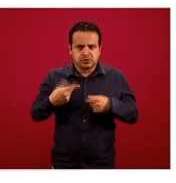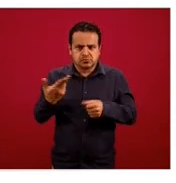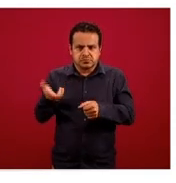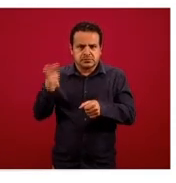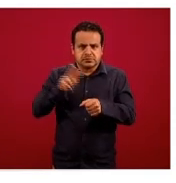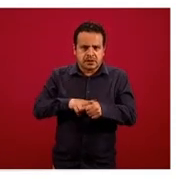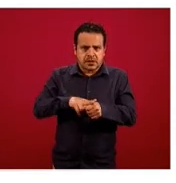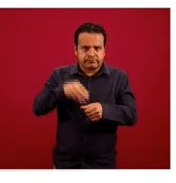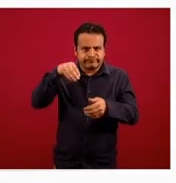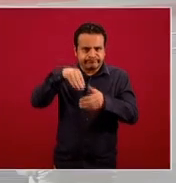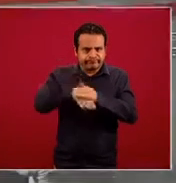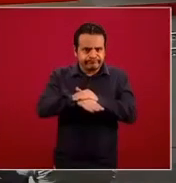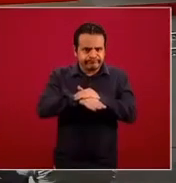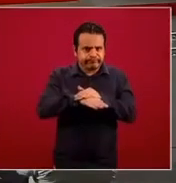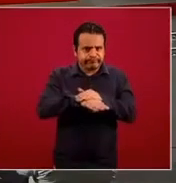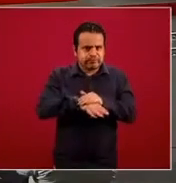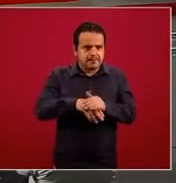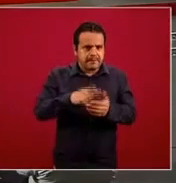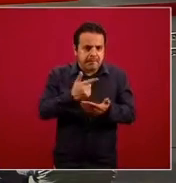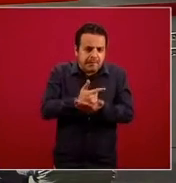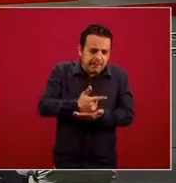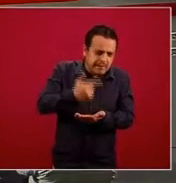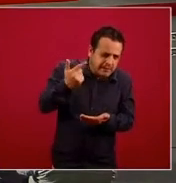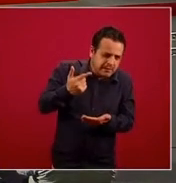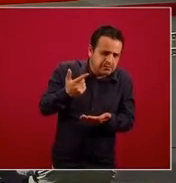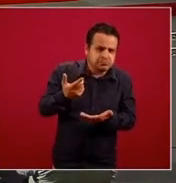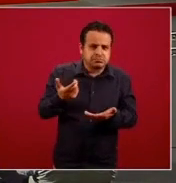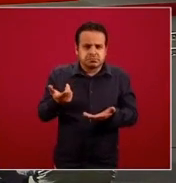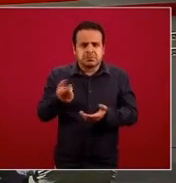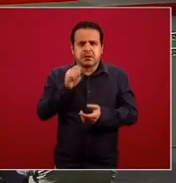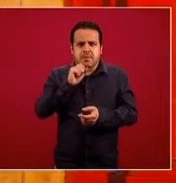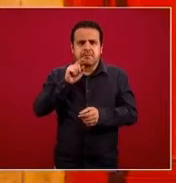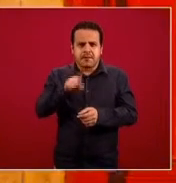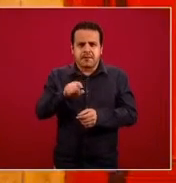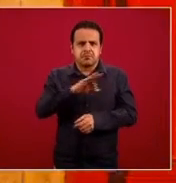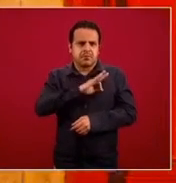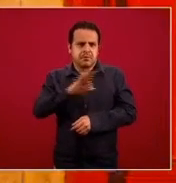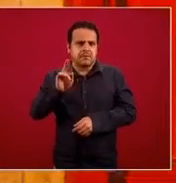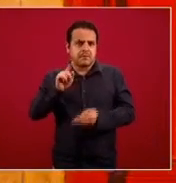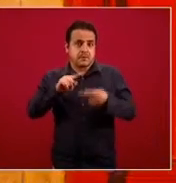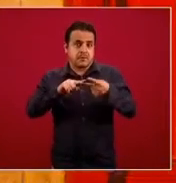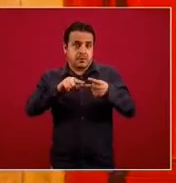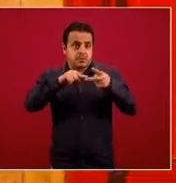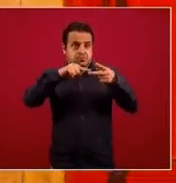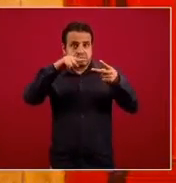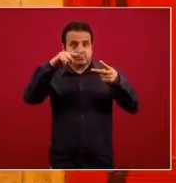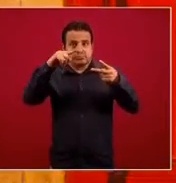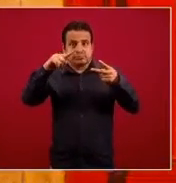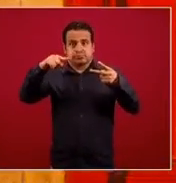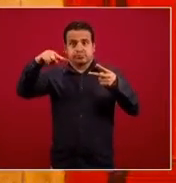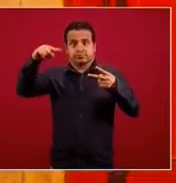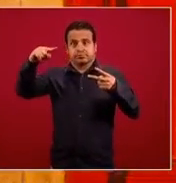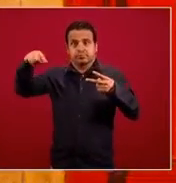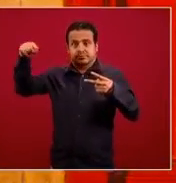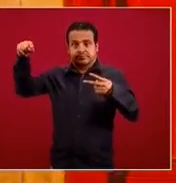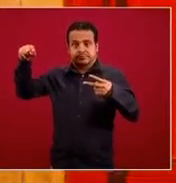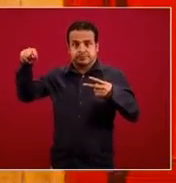we have the other three curves. We have hospitalized patients